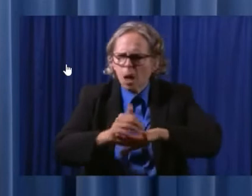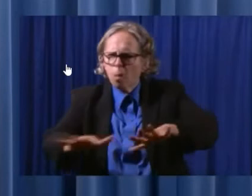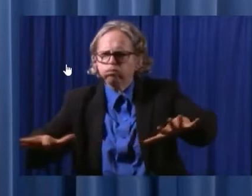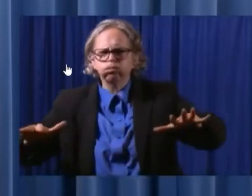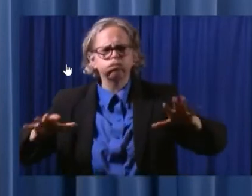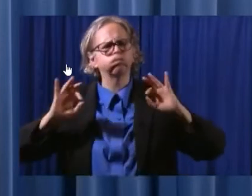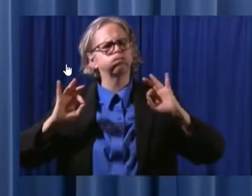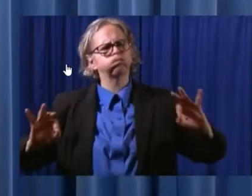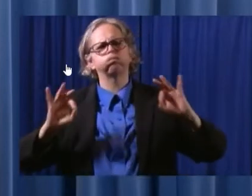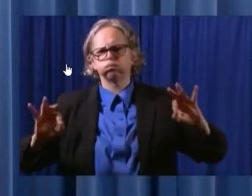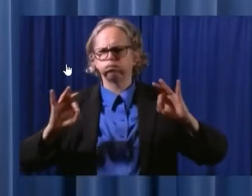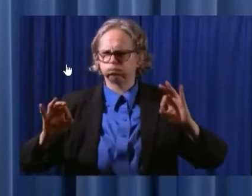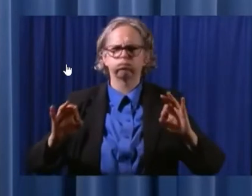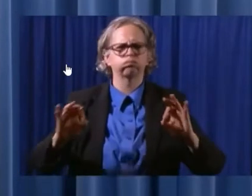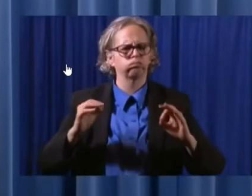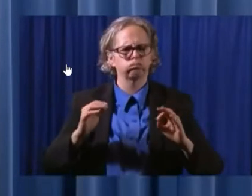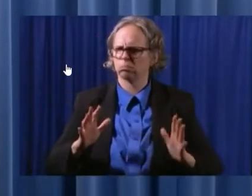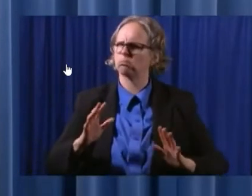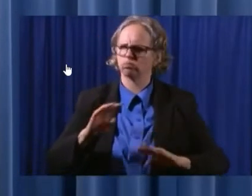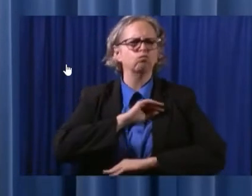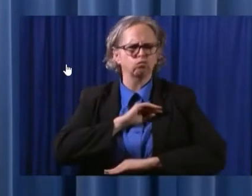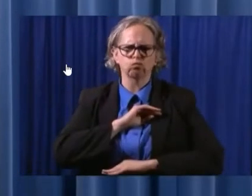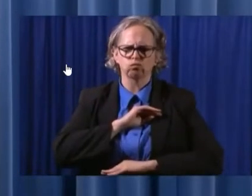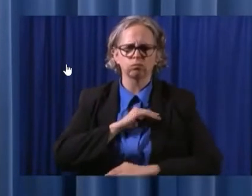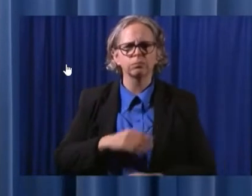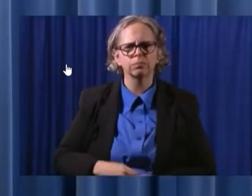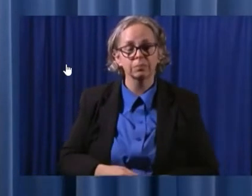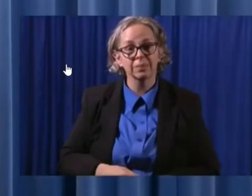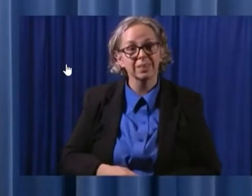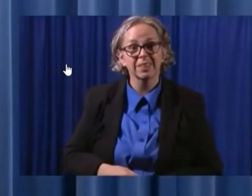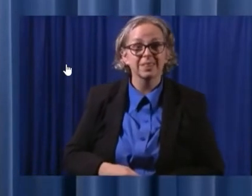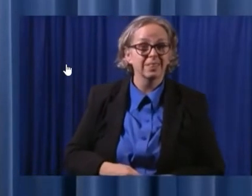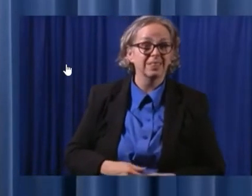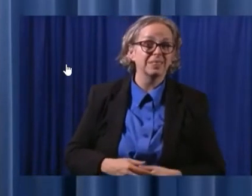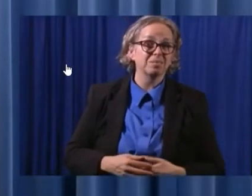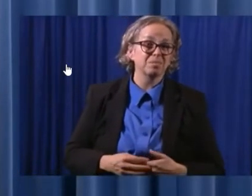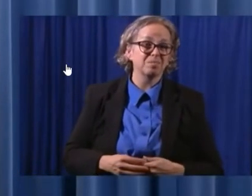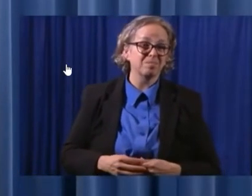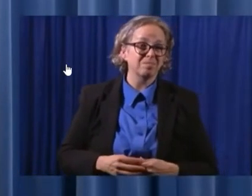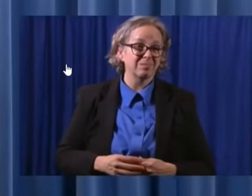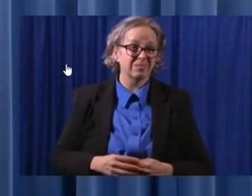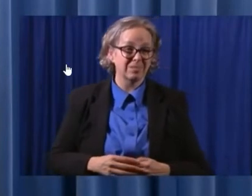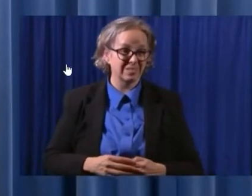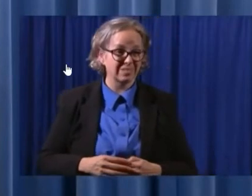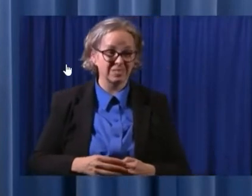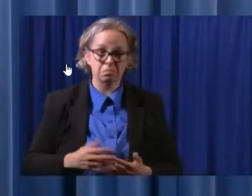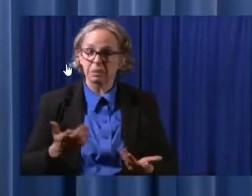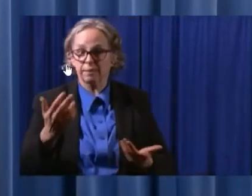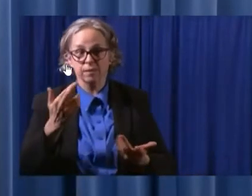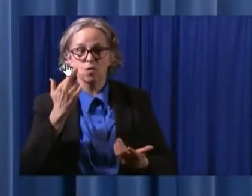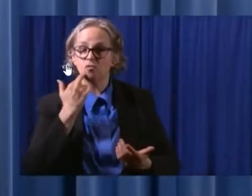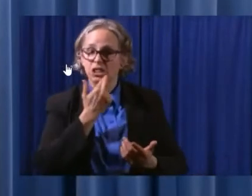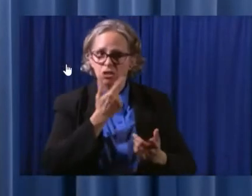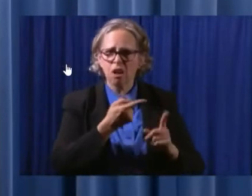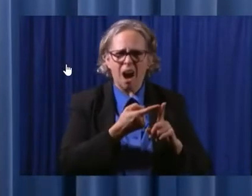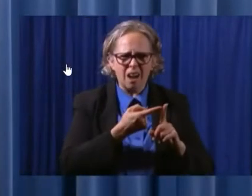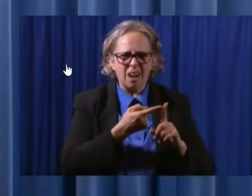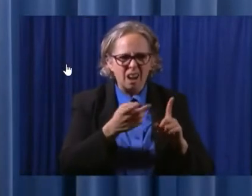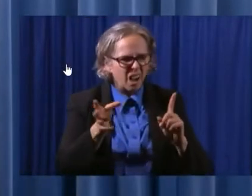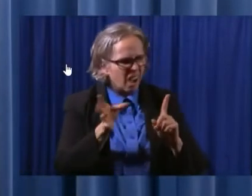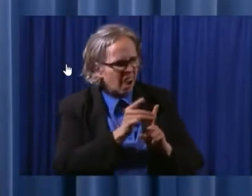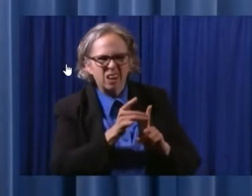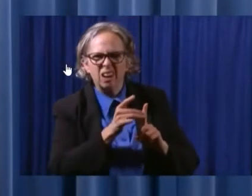can. And it doesn't mean that even if they get COVID in their facility, or if it's traced to the